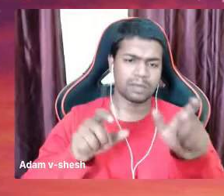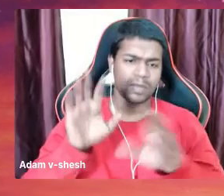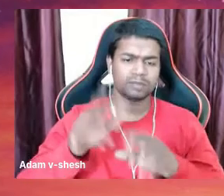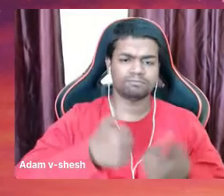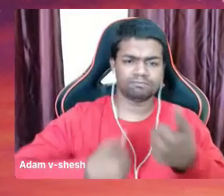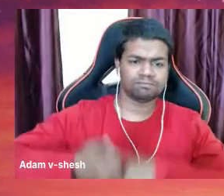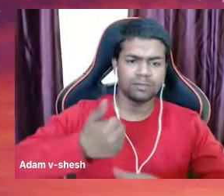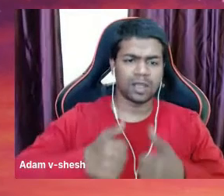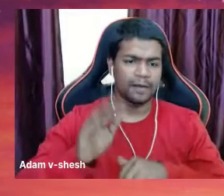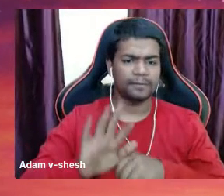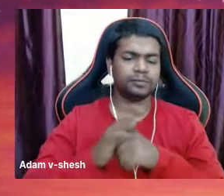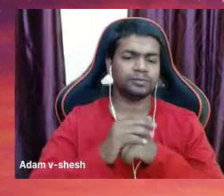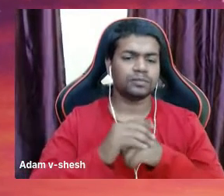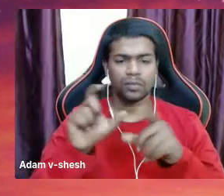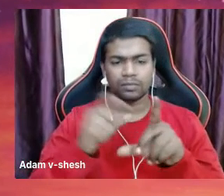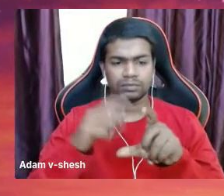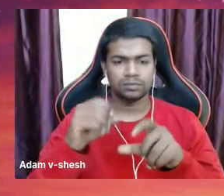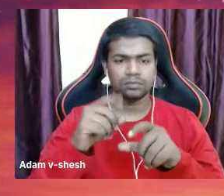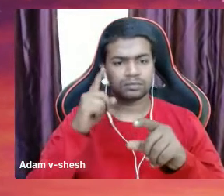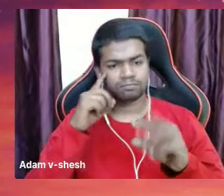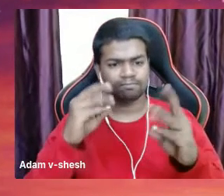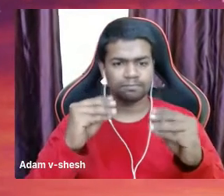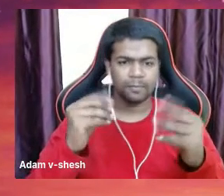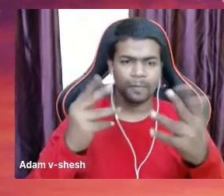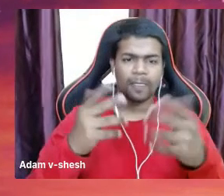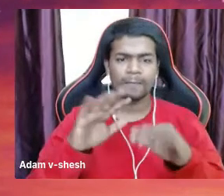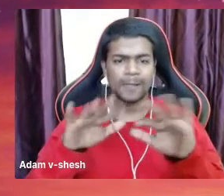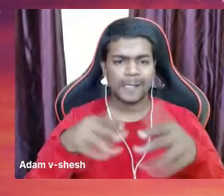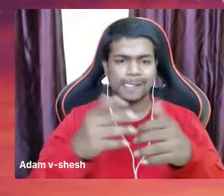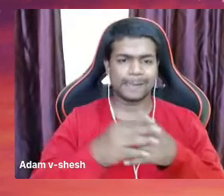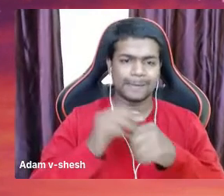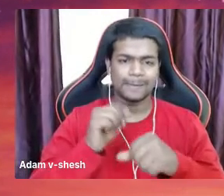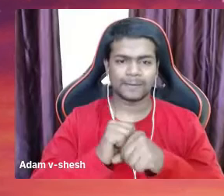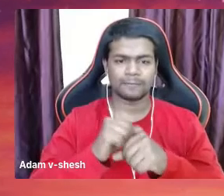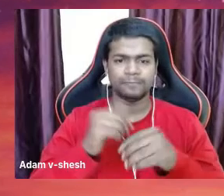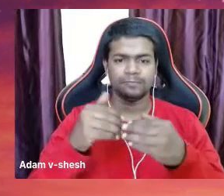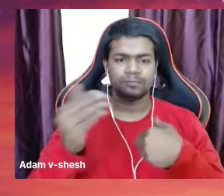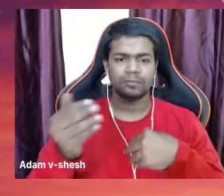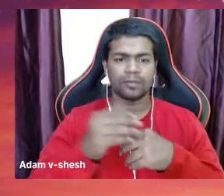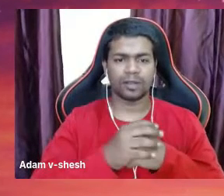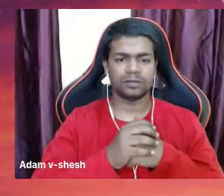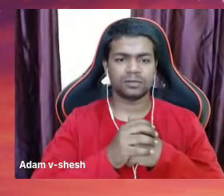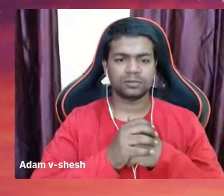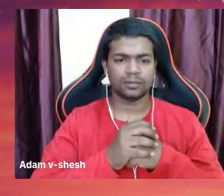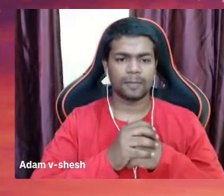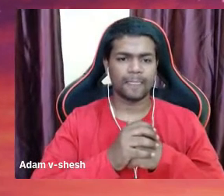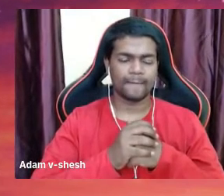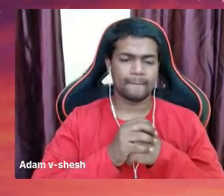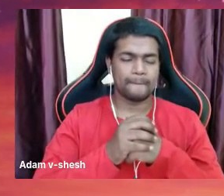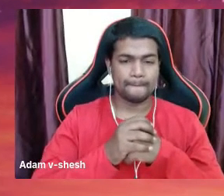is, anxious about and thinking about in the shower, how to overcome the same.